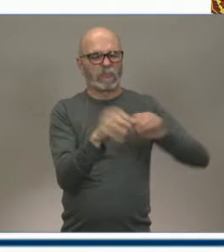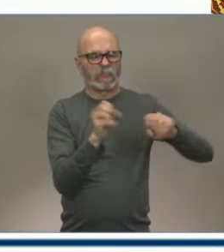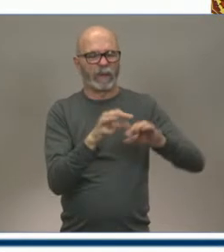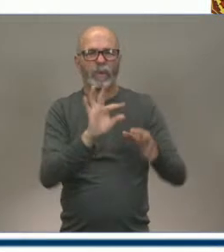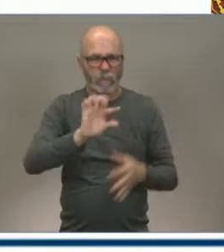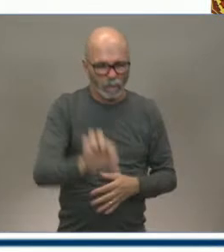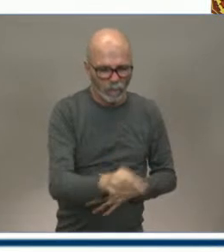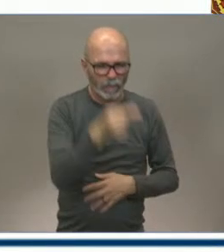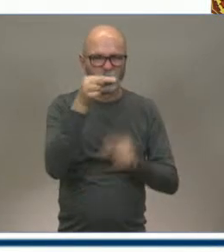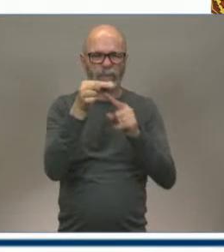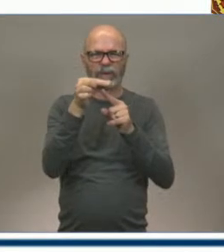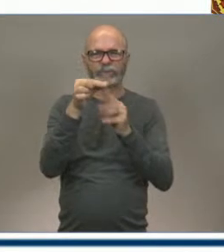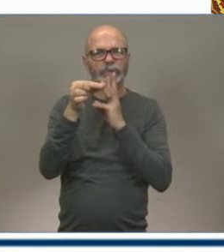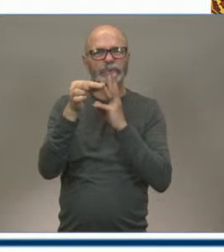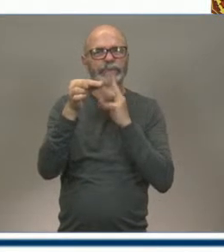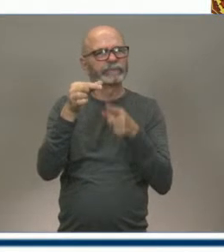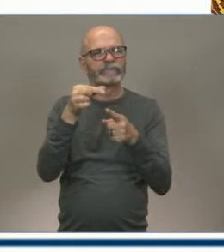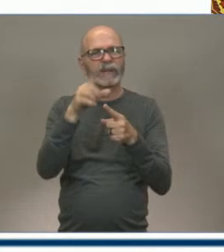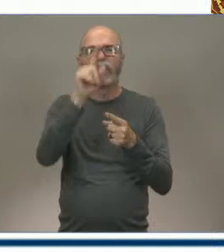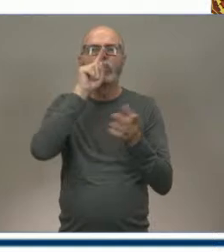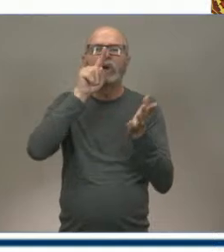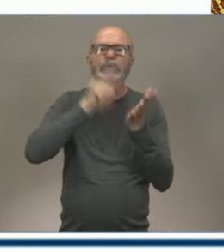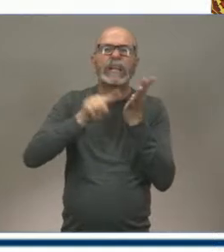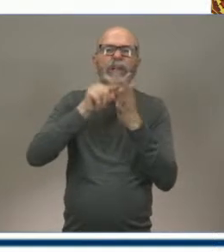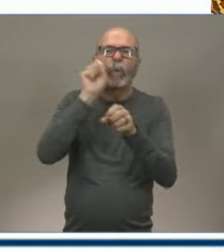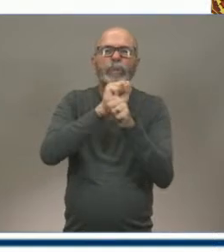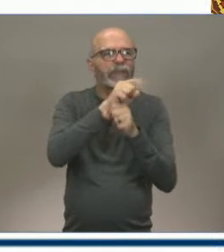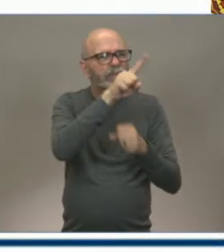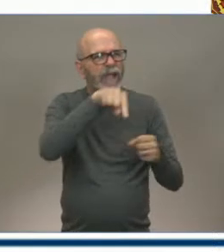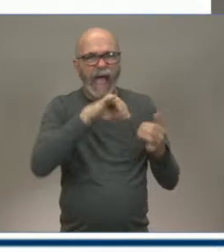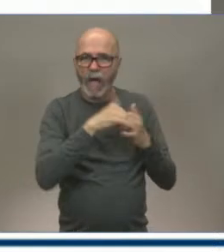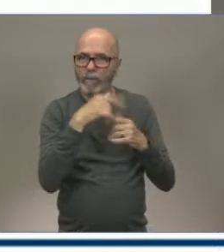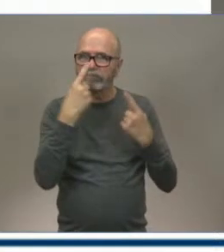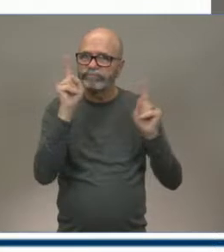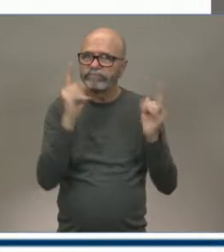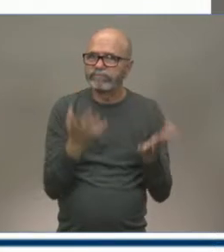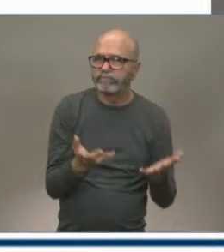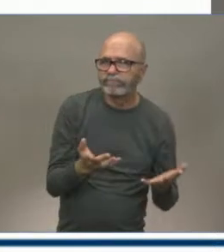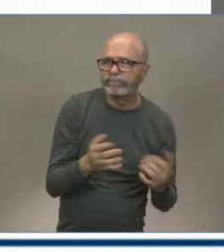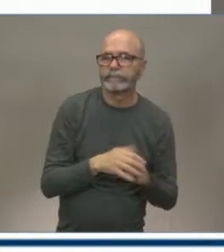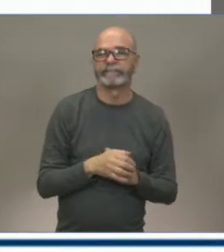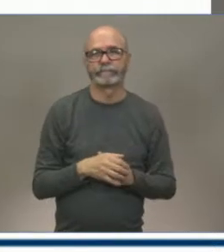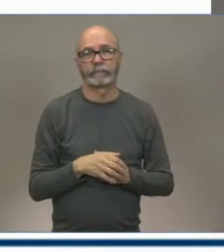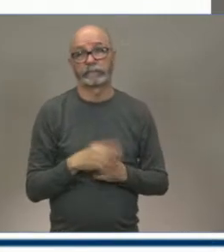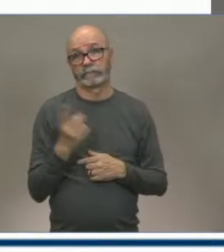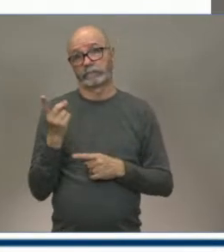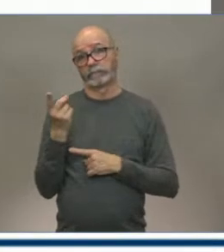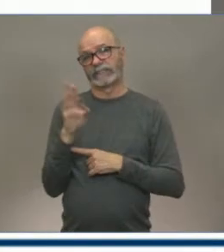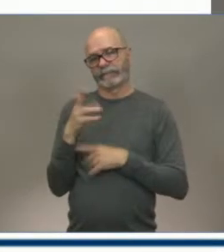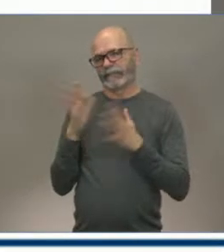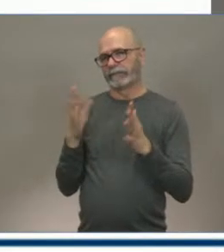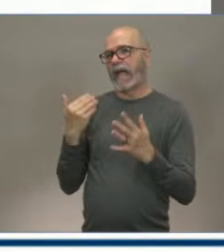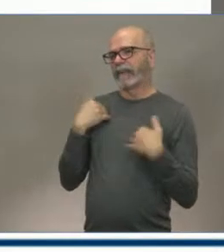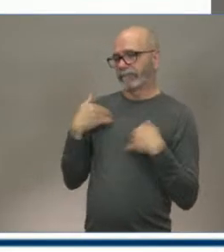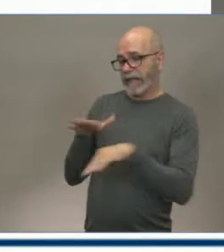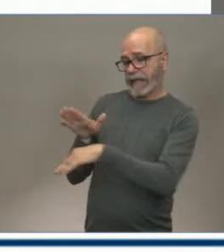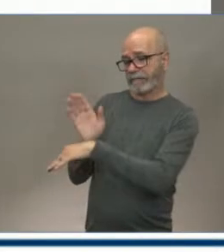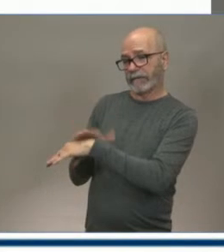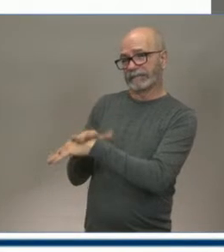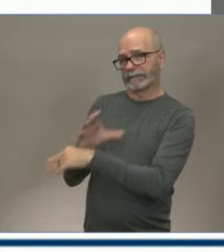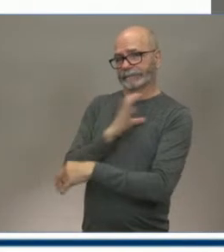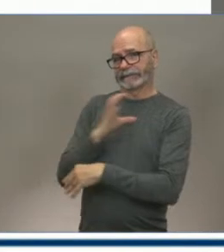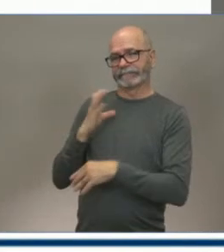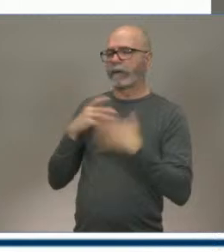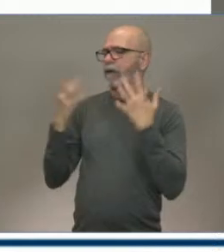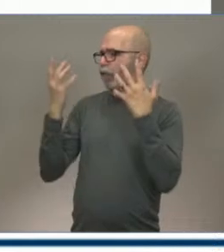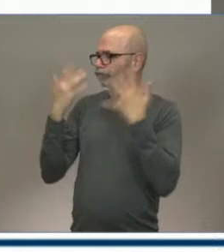researchers? So, 2 things. I'll answer your second question first. So, we have an advisory committee for that research. One of the medical officers of health,